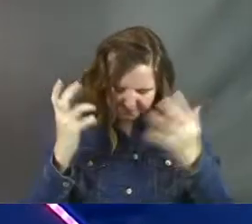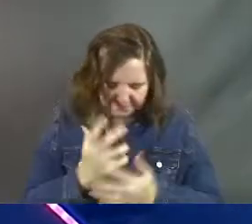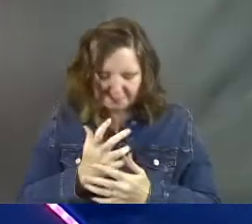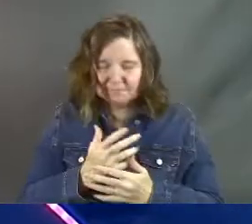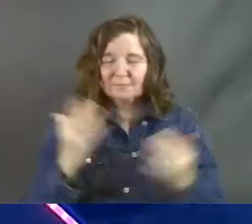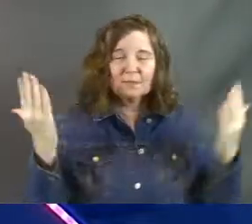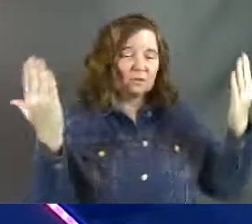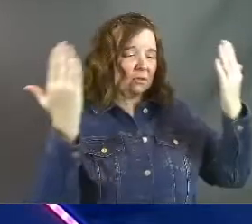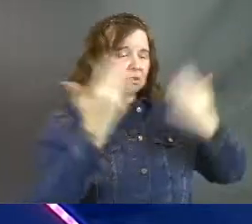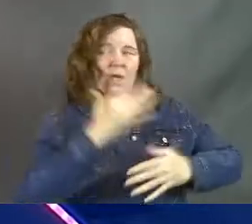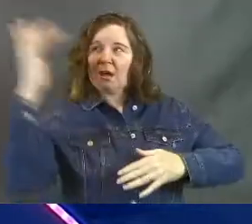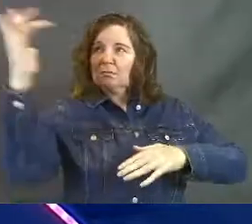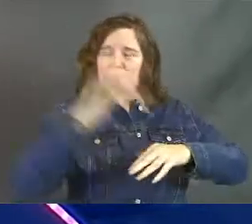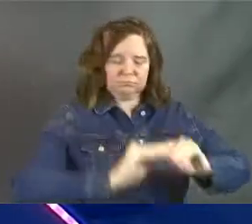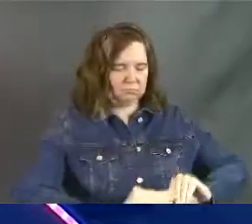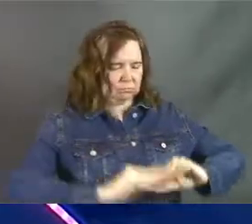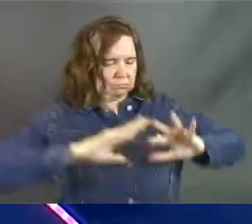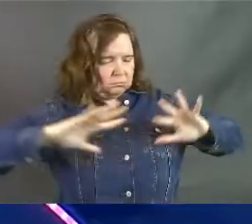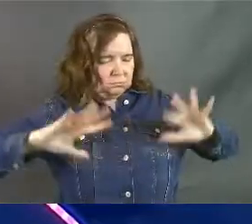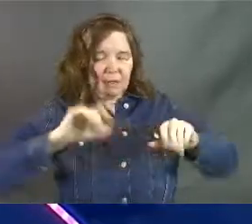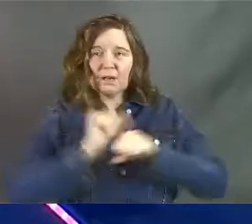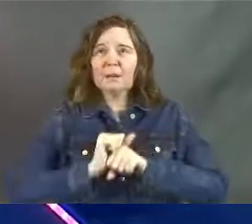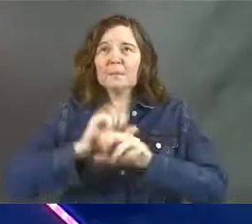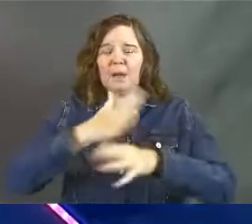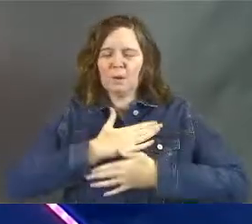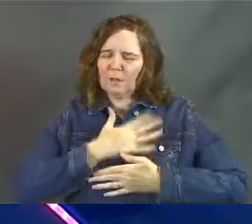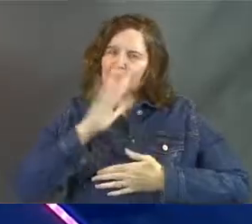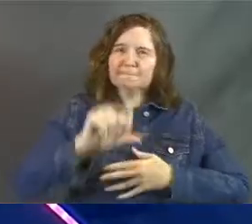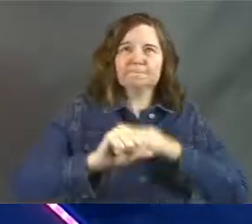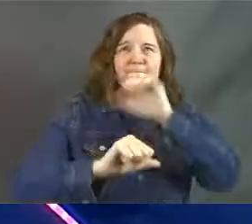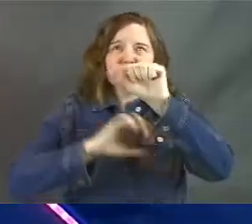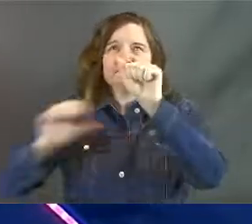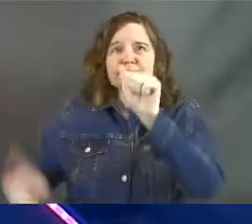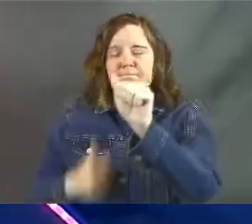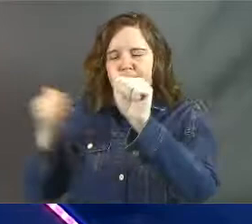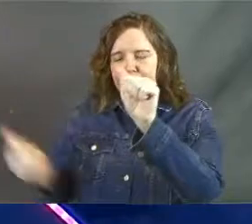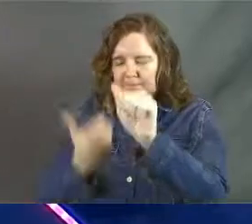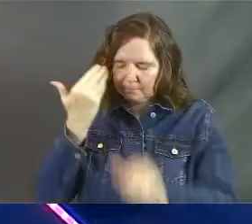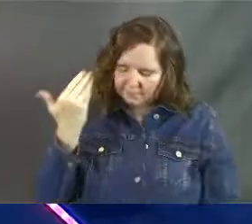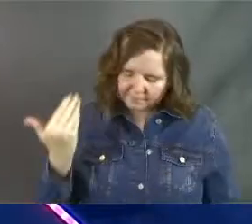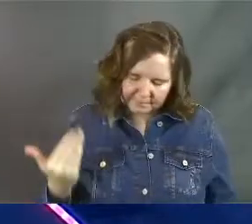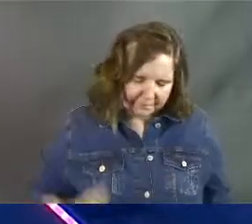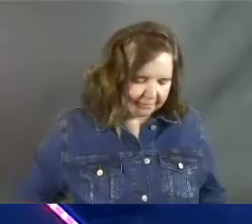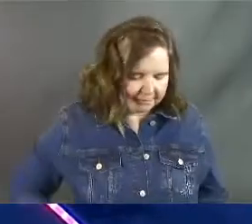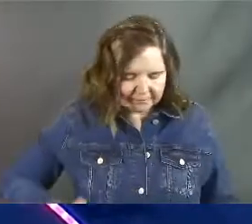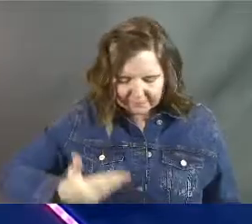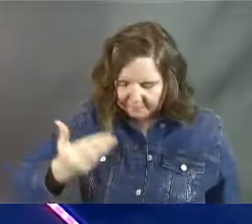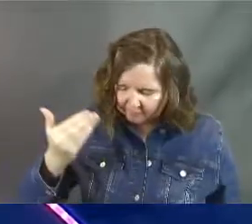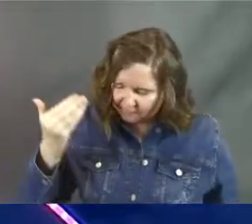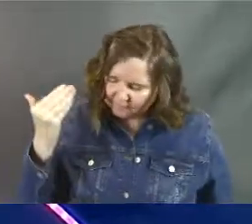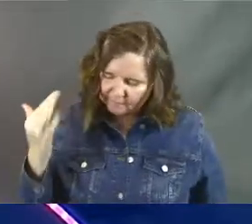Oh. No shadow you won't light up. Mountain you won't climb up. Coming after me.